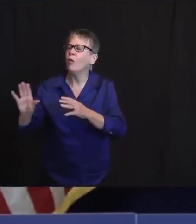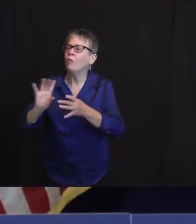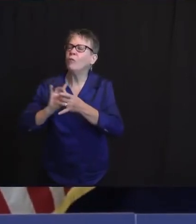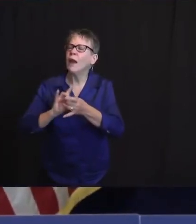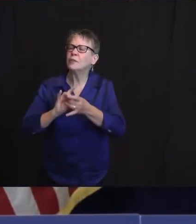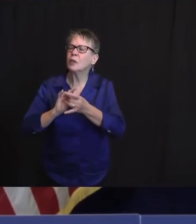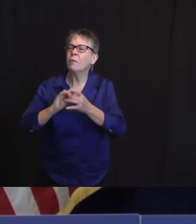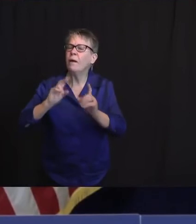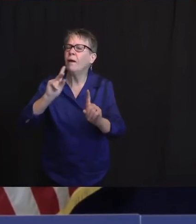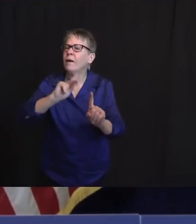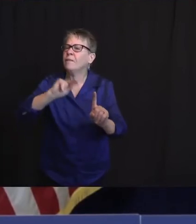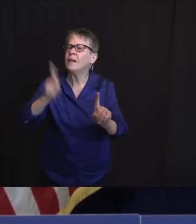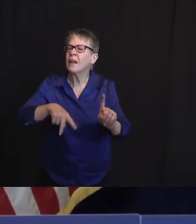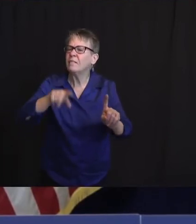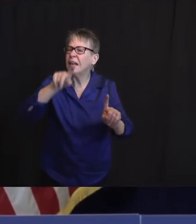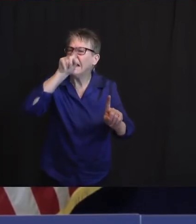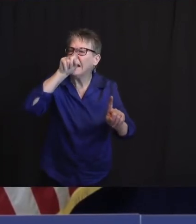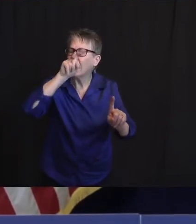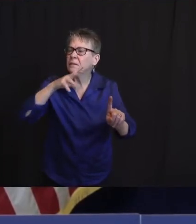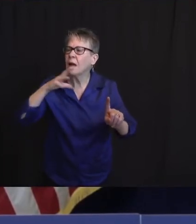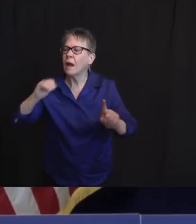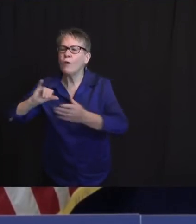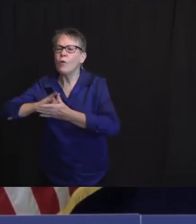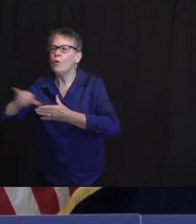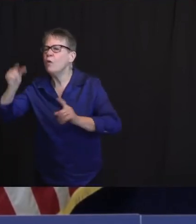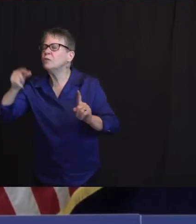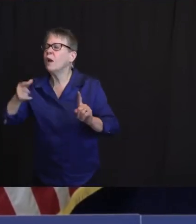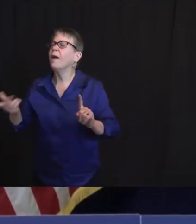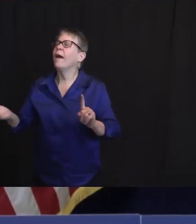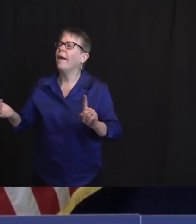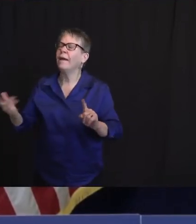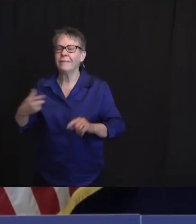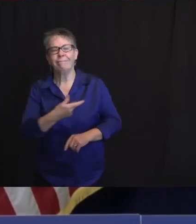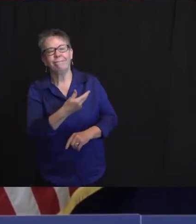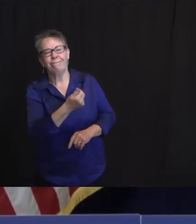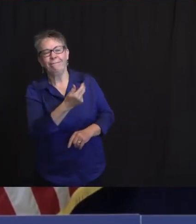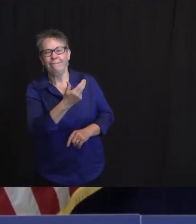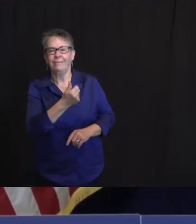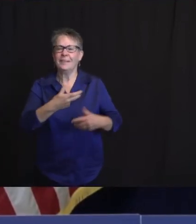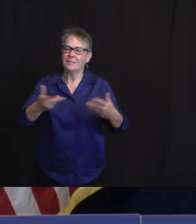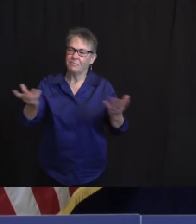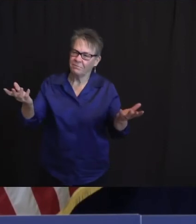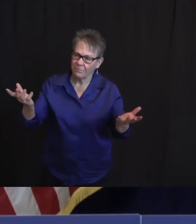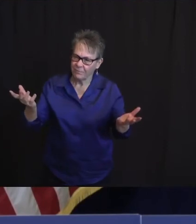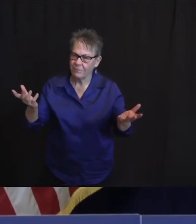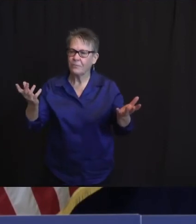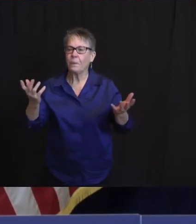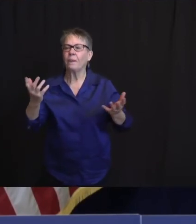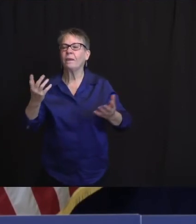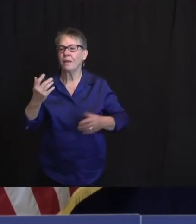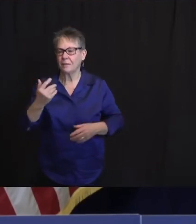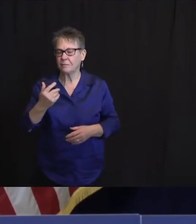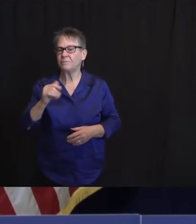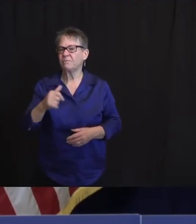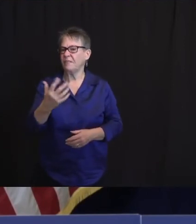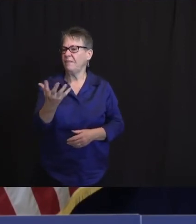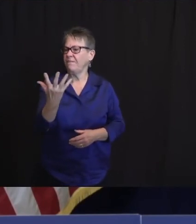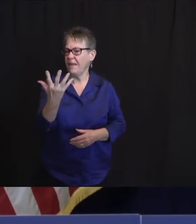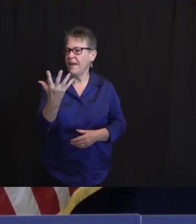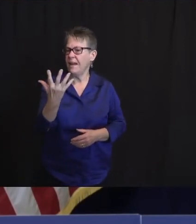Good afternoon. Since we last met, there's been 5 executive order compliance citations reported to the ROC. One